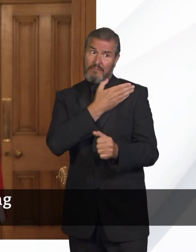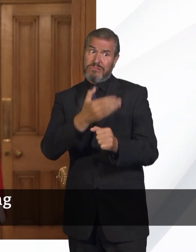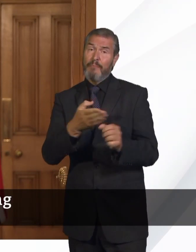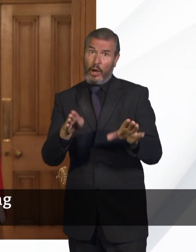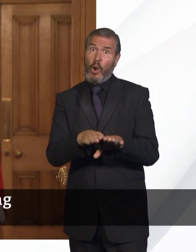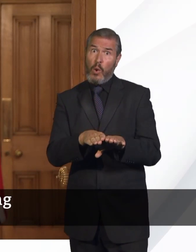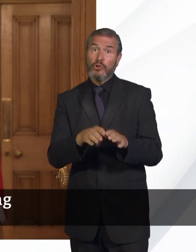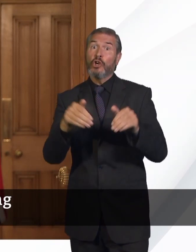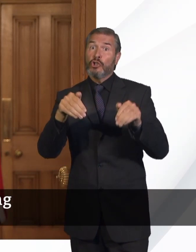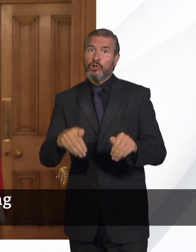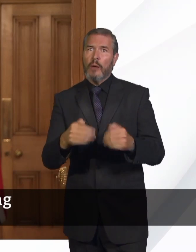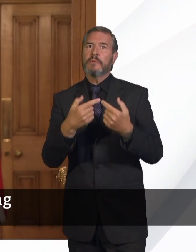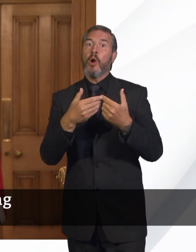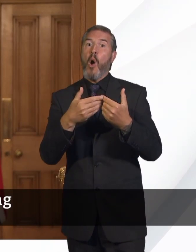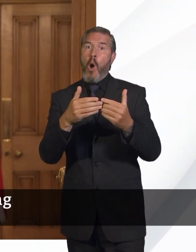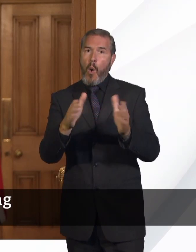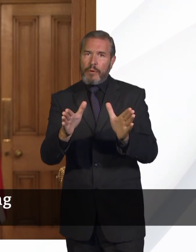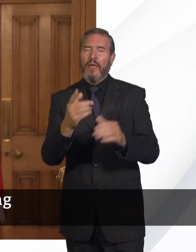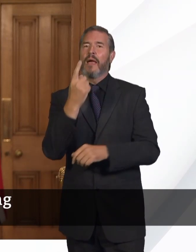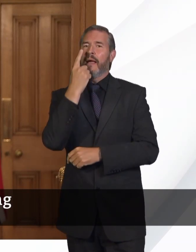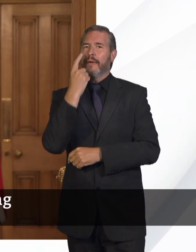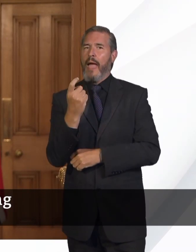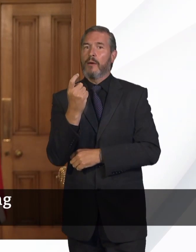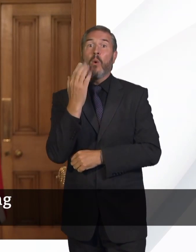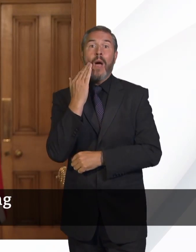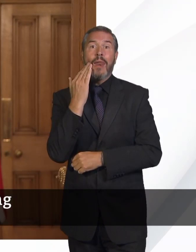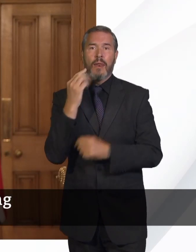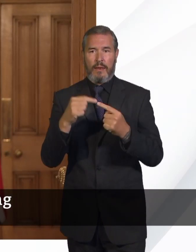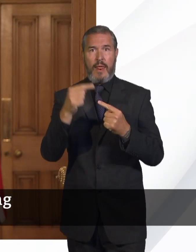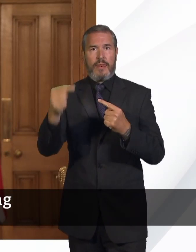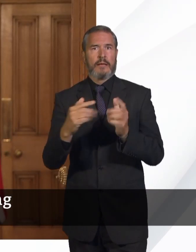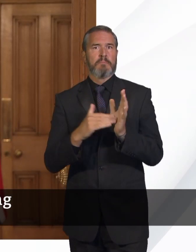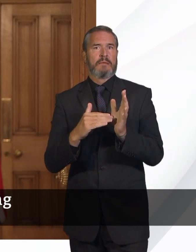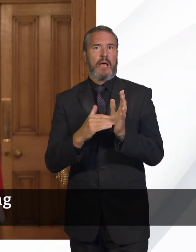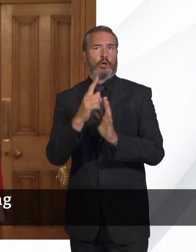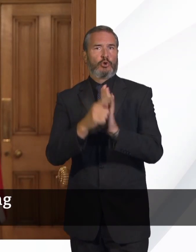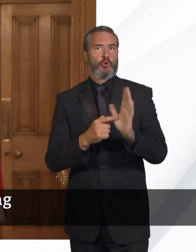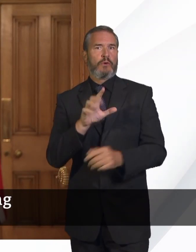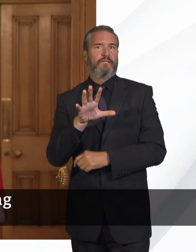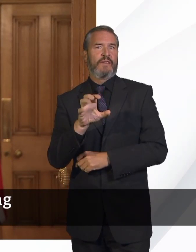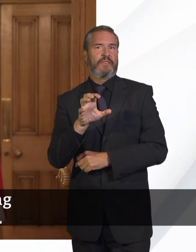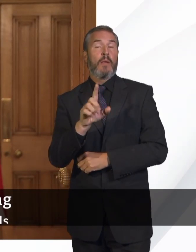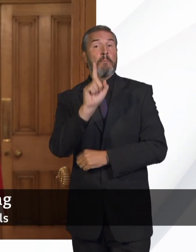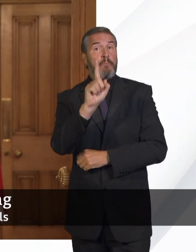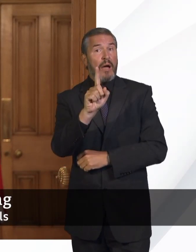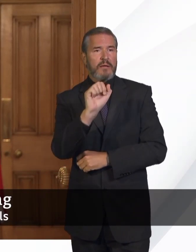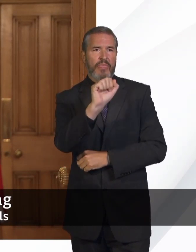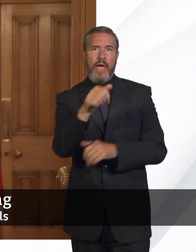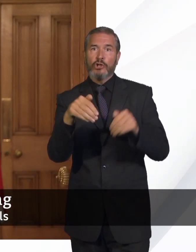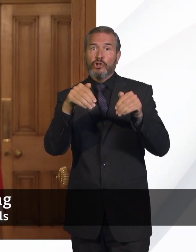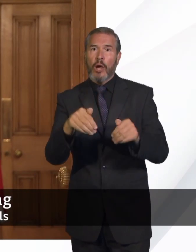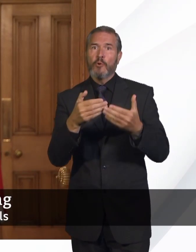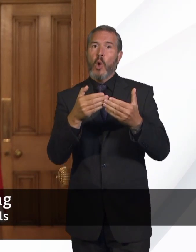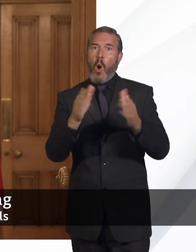closed will be able to open their doors again from Monday, the 15th of June, so long as they comply with the COVID